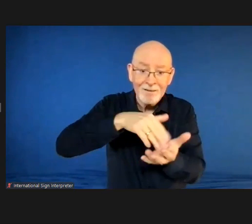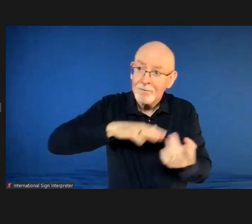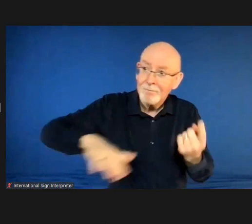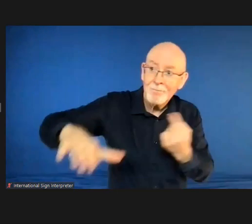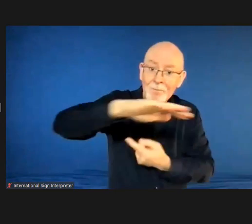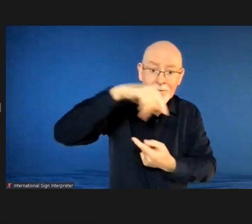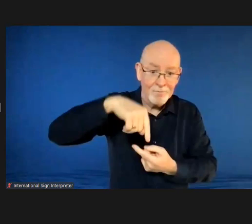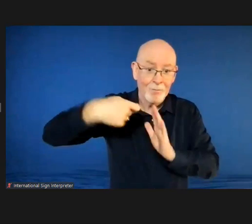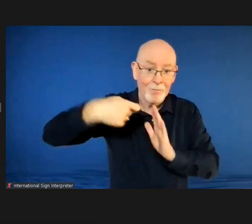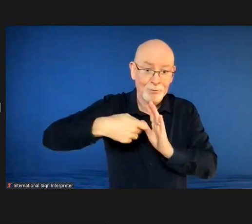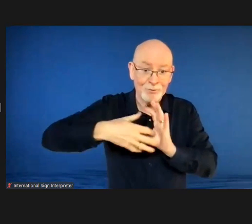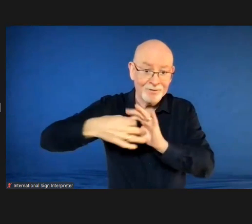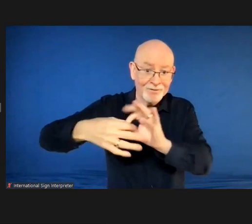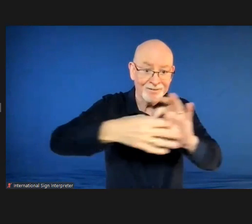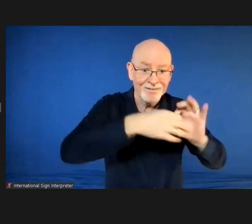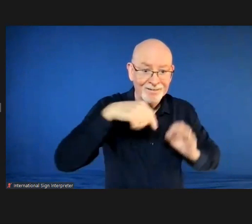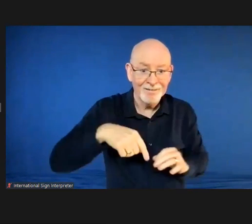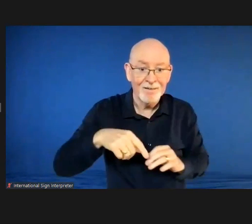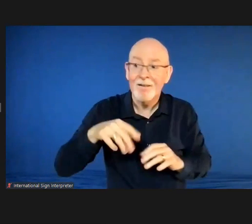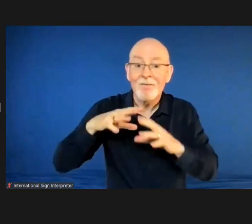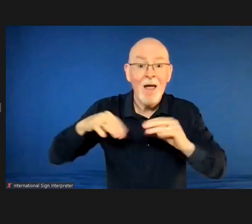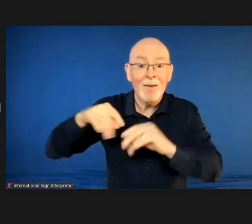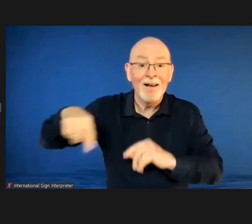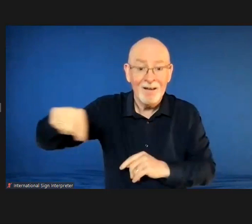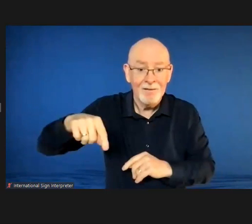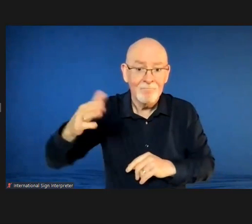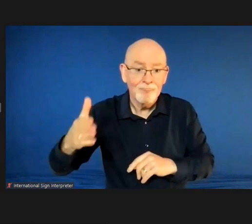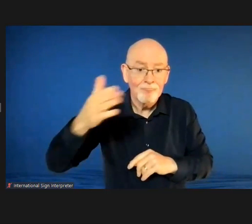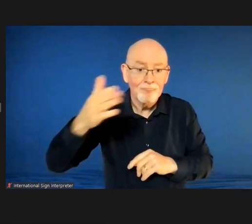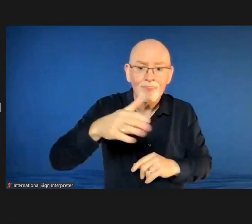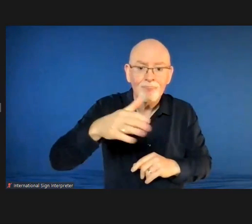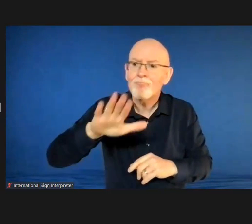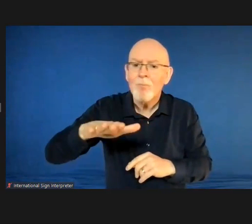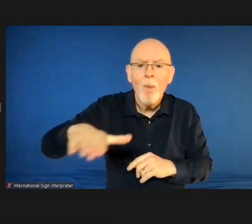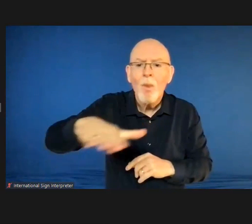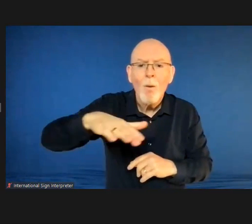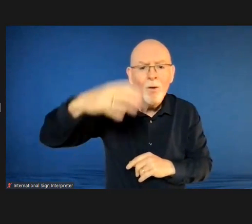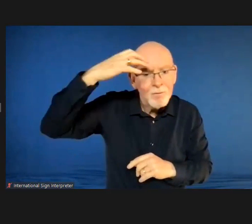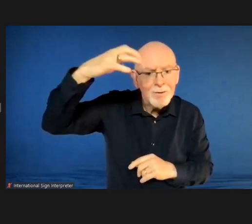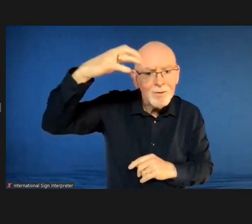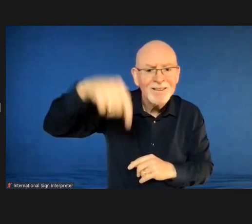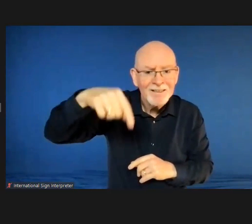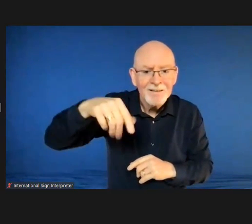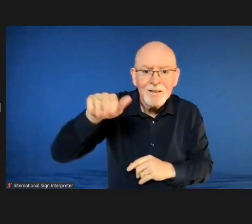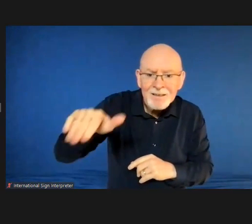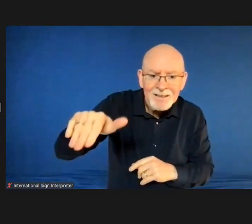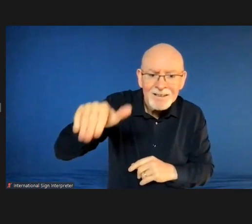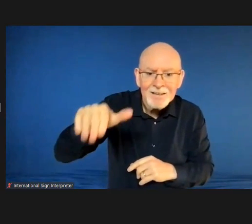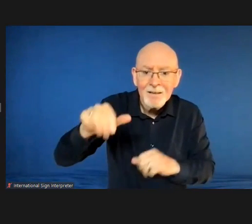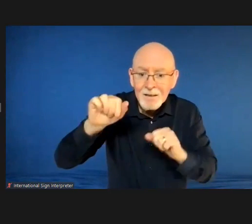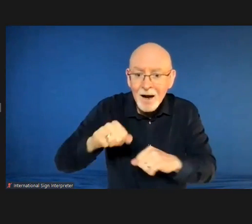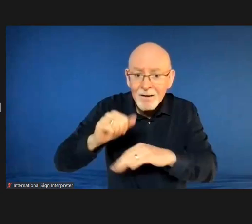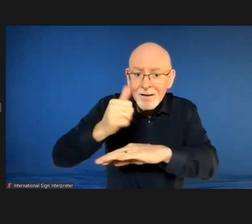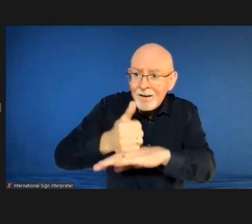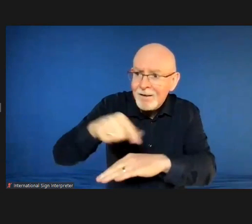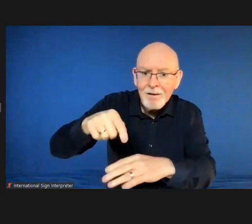and asked for spaces to set up these learning centers. So 13 of these parents now visit the learning